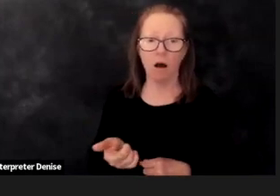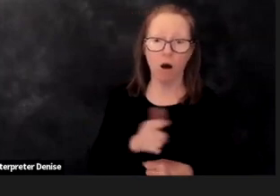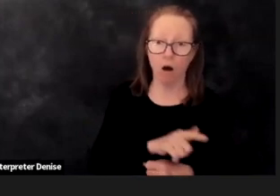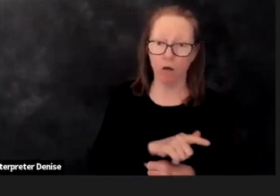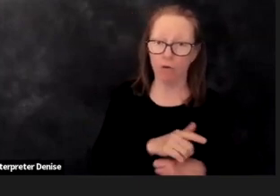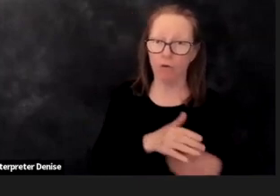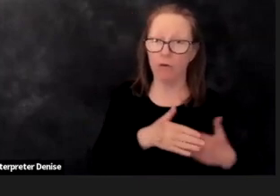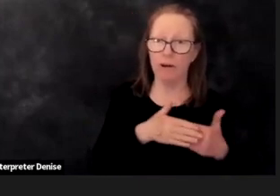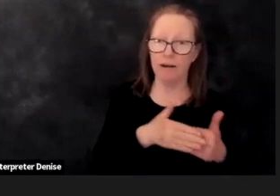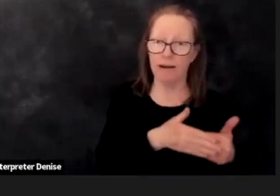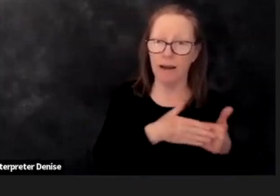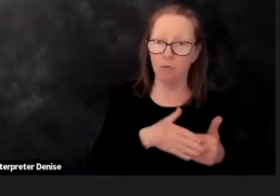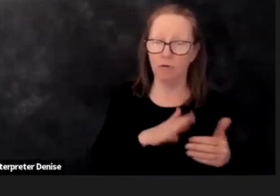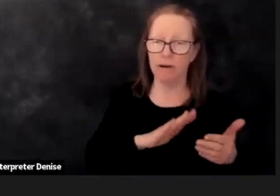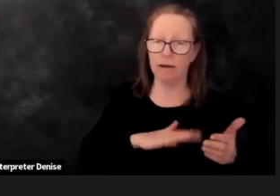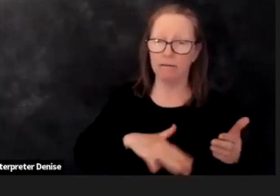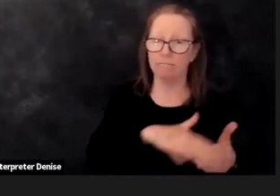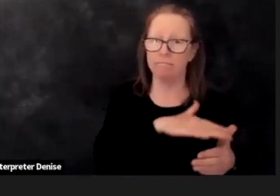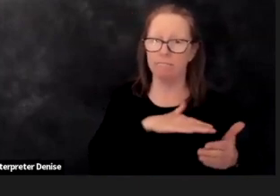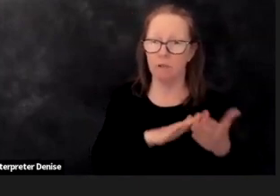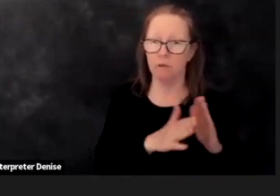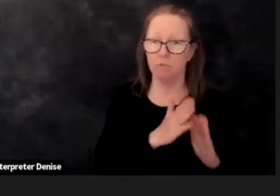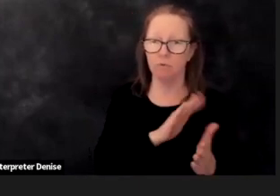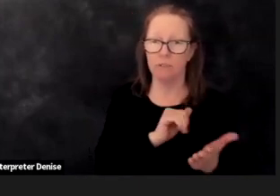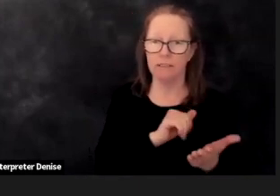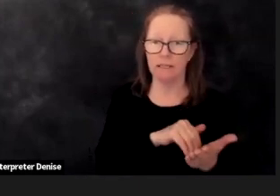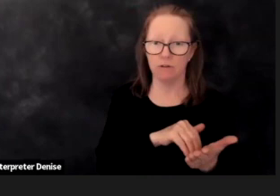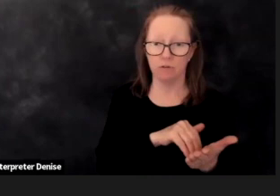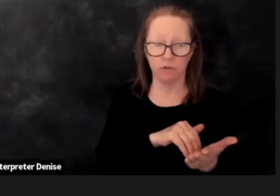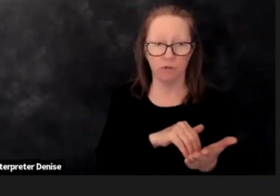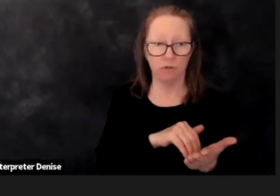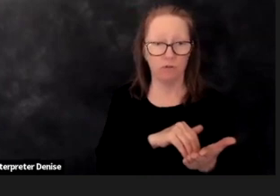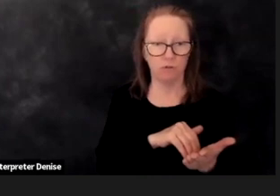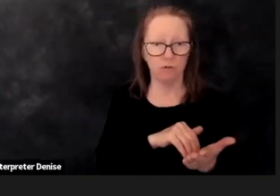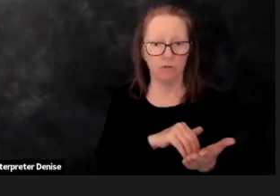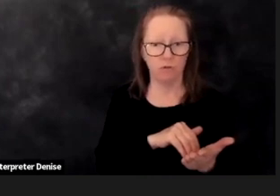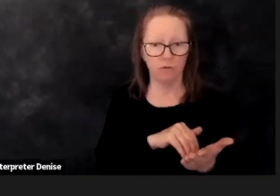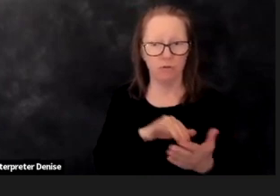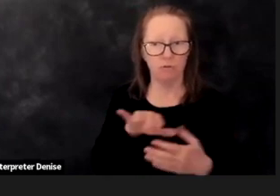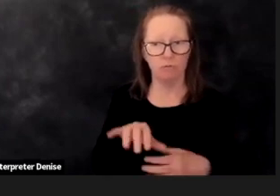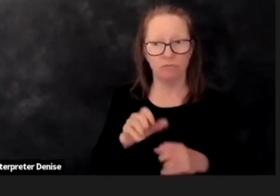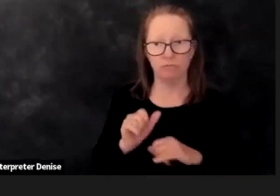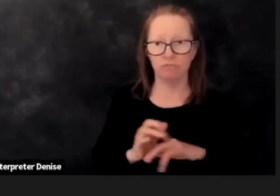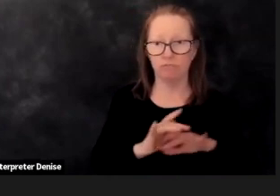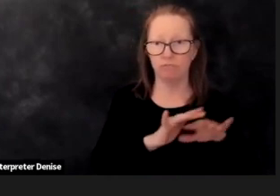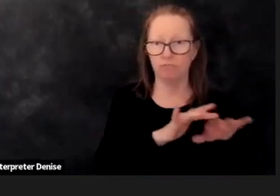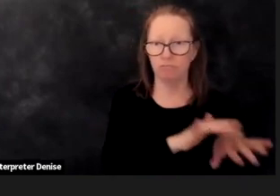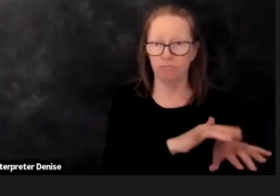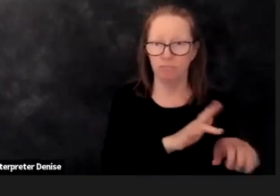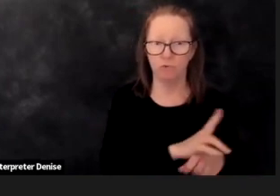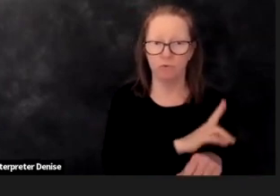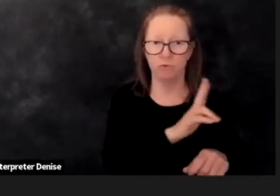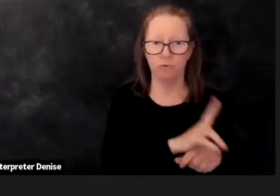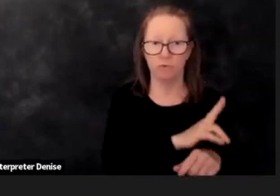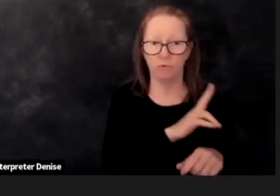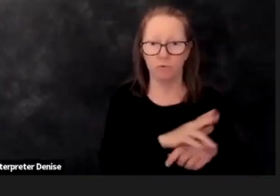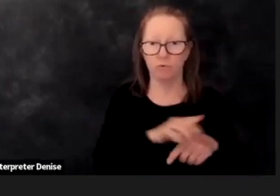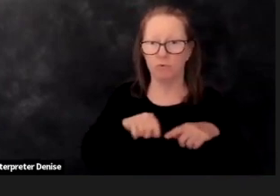that that part of Roxbury will be able to utilize during that time?